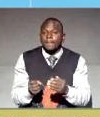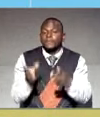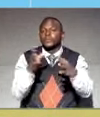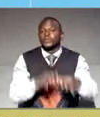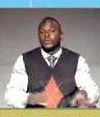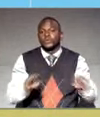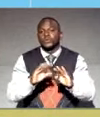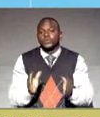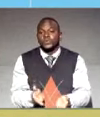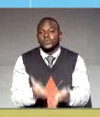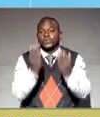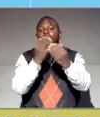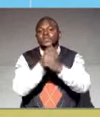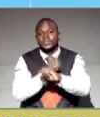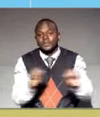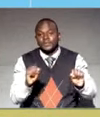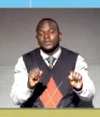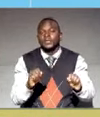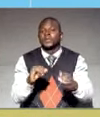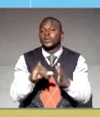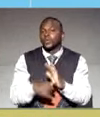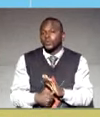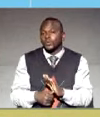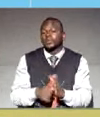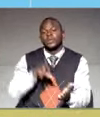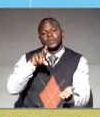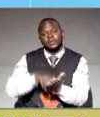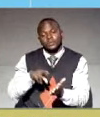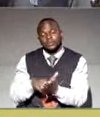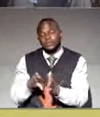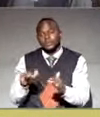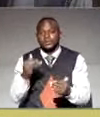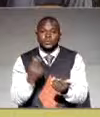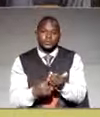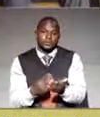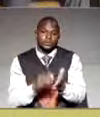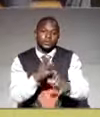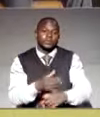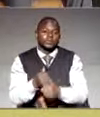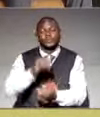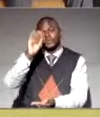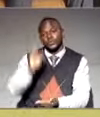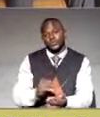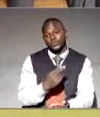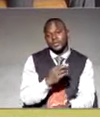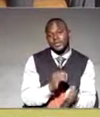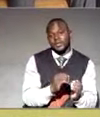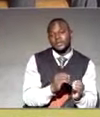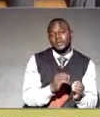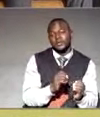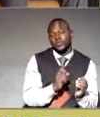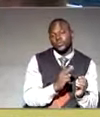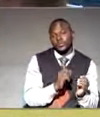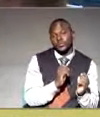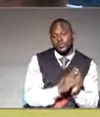significant improvements with safety concerns, reported by International Civil Aviation Organization, to have reduced from 20 in 2012